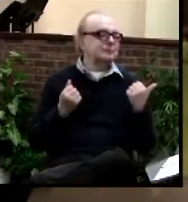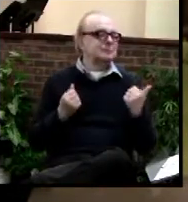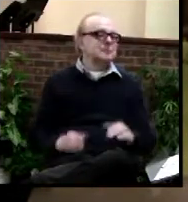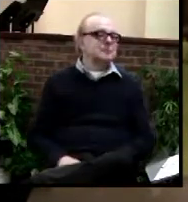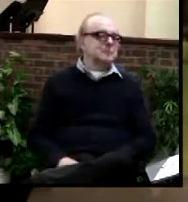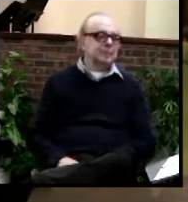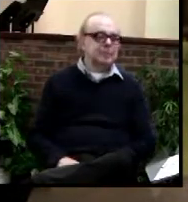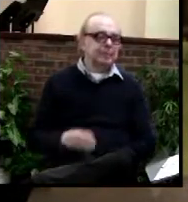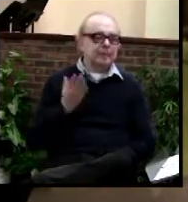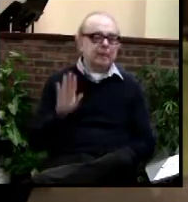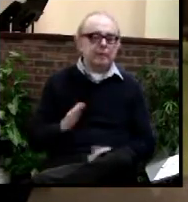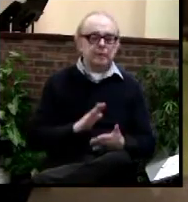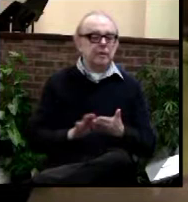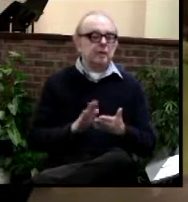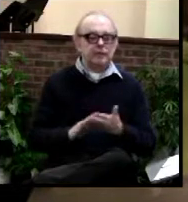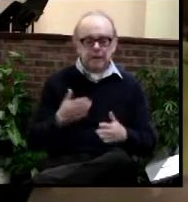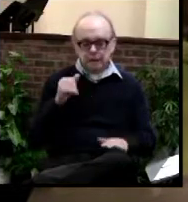And I never forgave her for that.